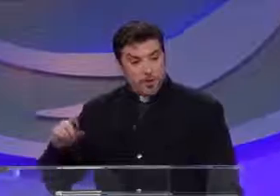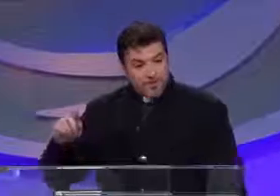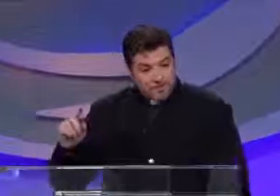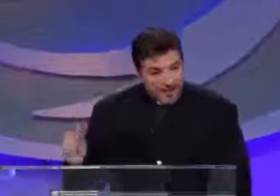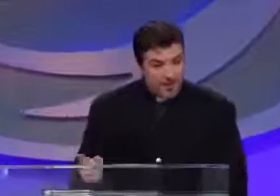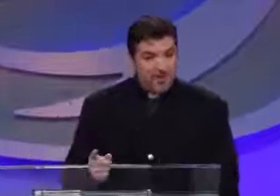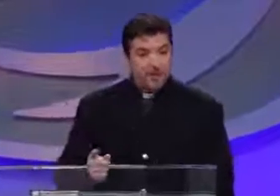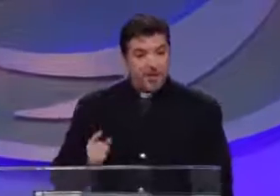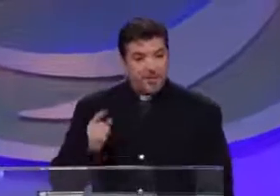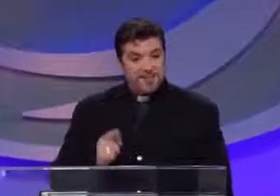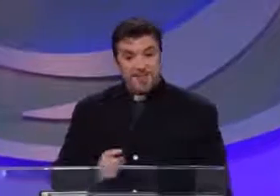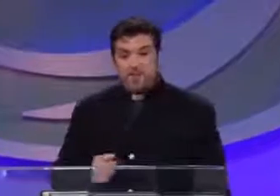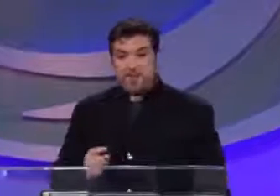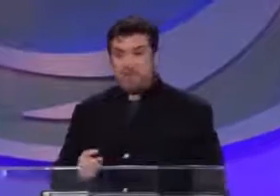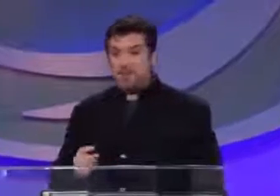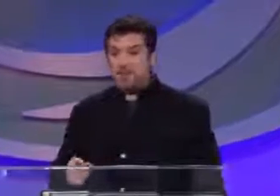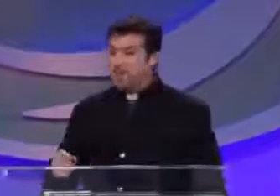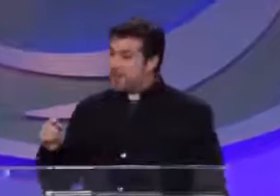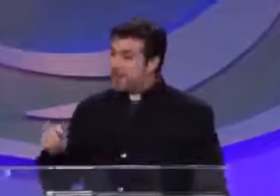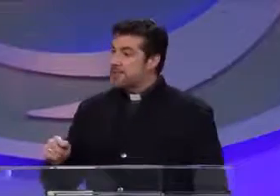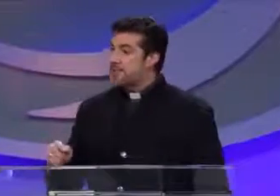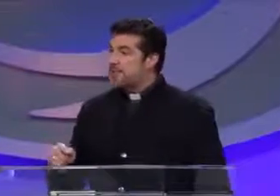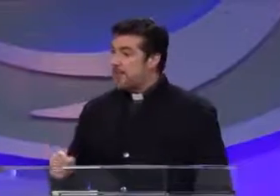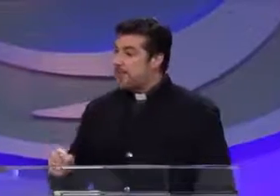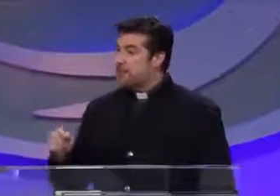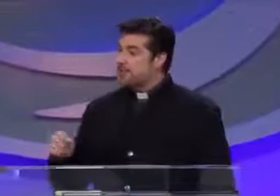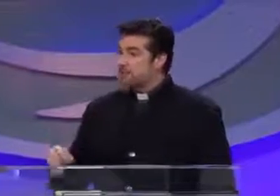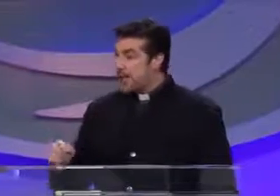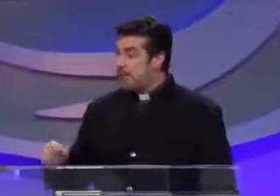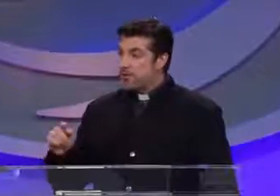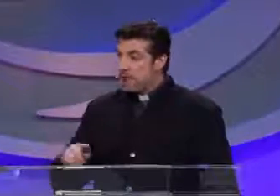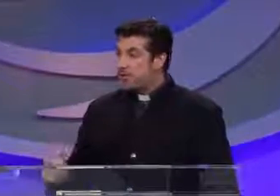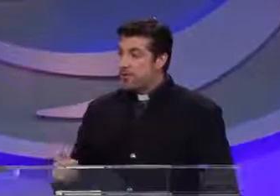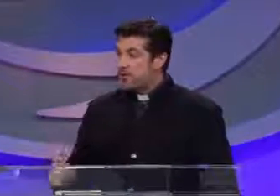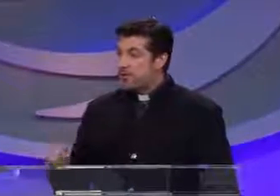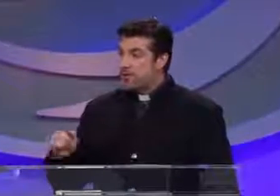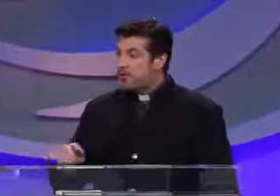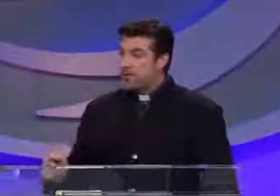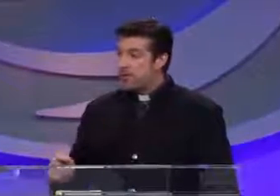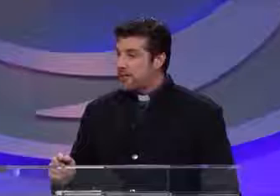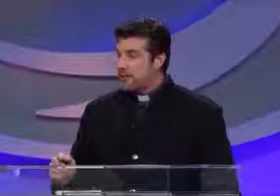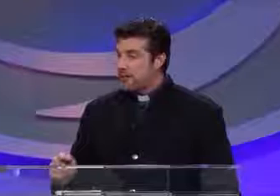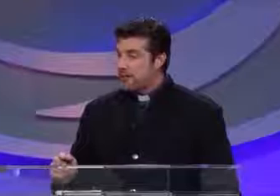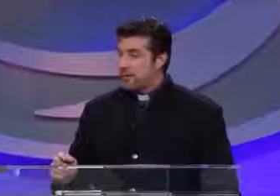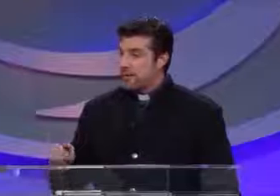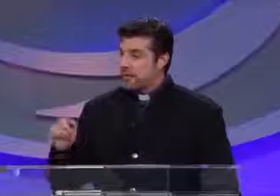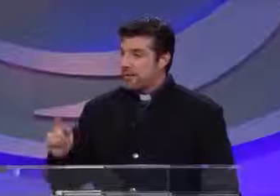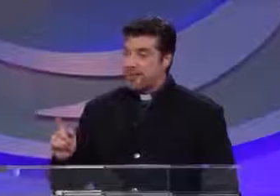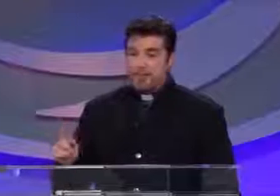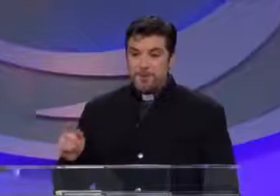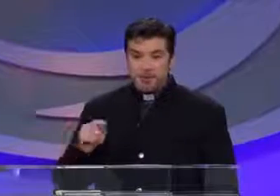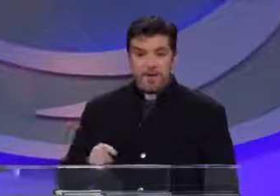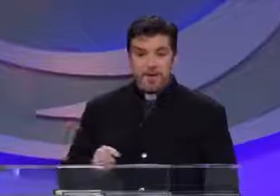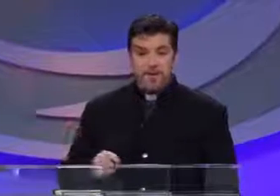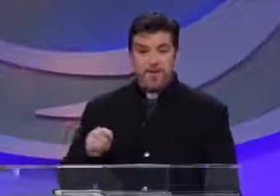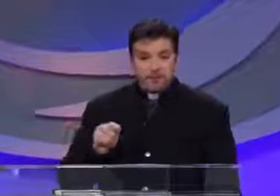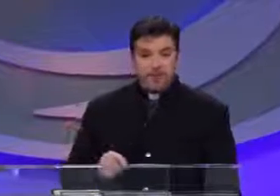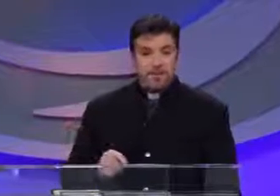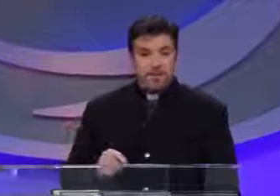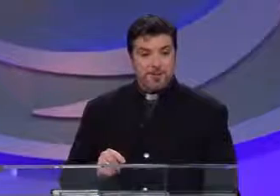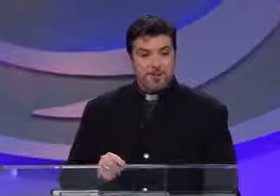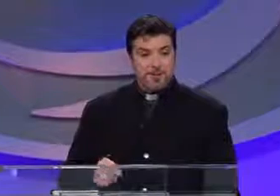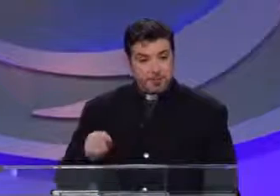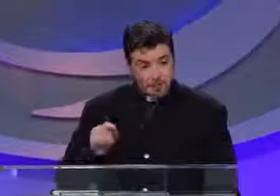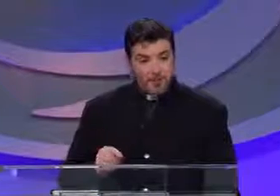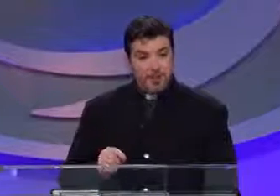the Worldwide Methodists signed the same agreement. But as of today, we still have had no Protestant evangelical that will stand up and sign